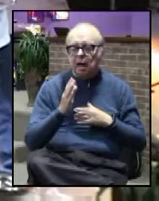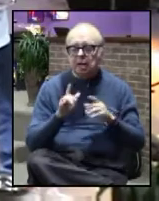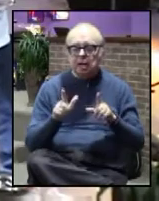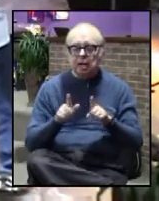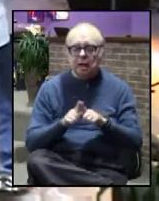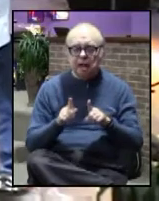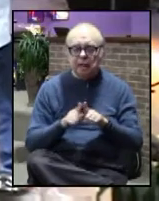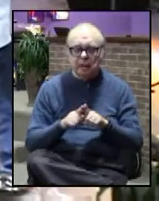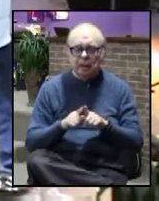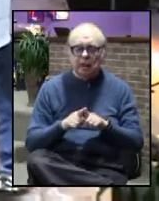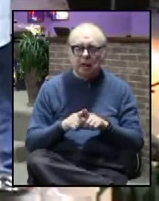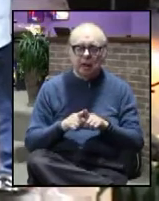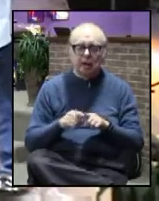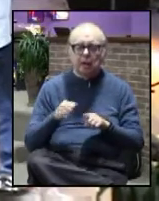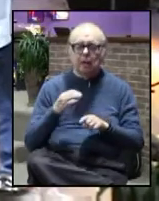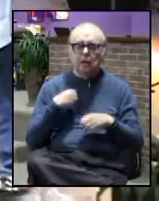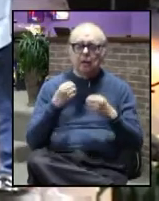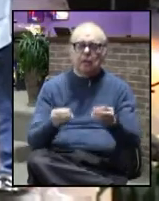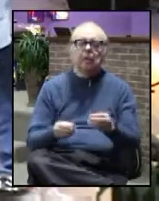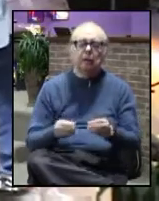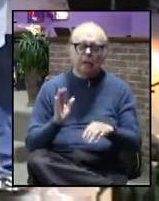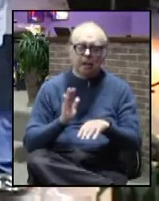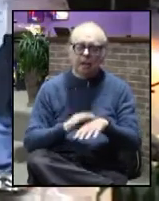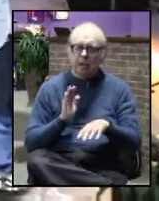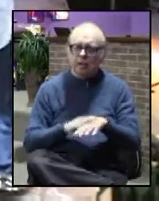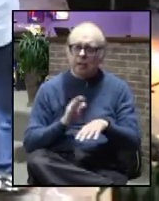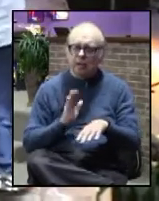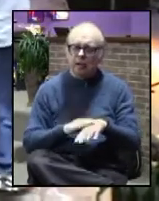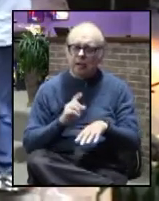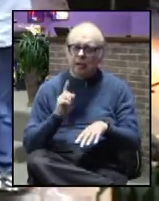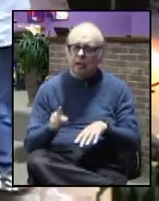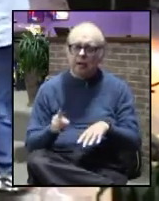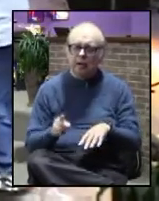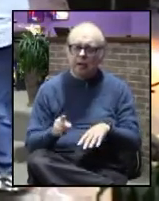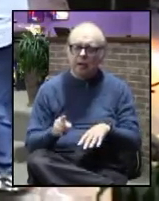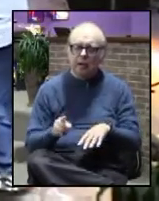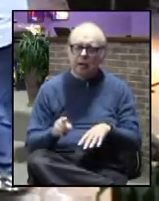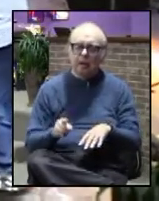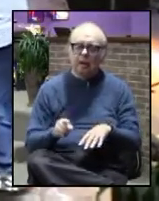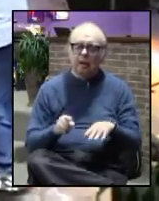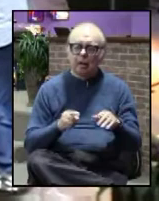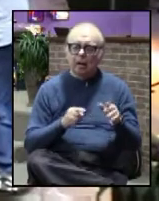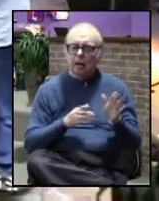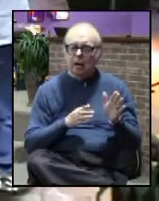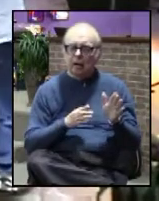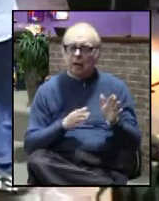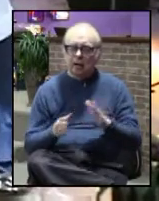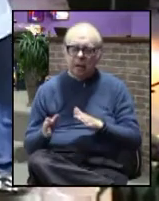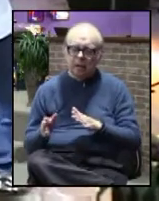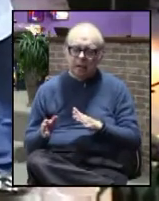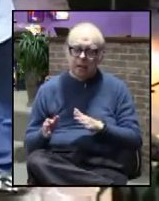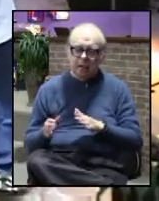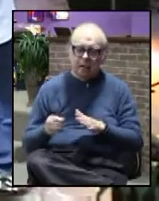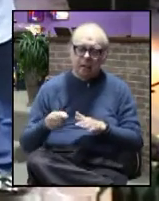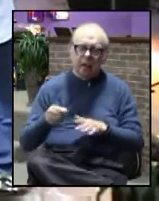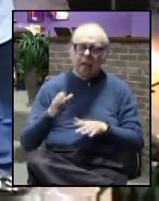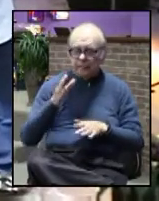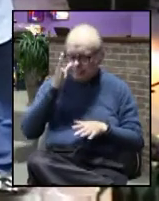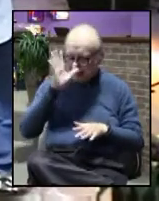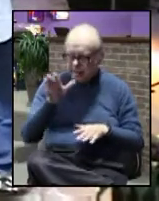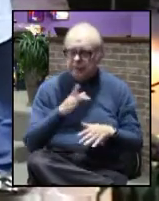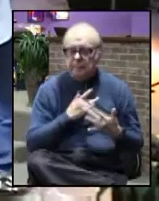how. God gave us this warning. He says that the intent of man's